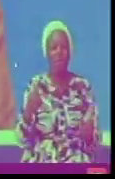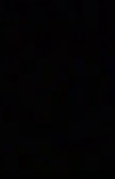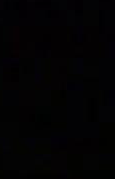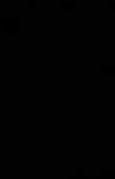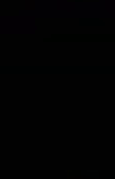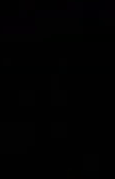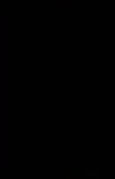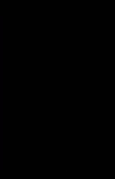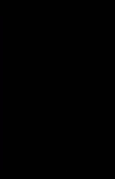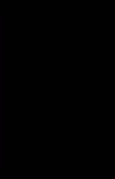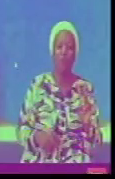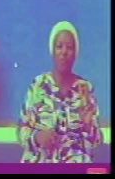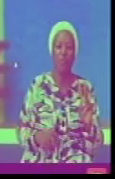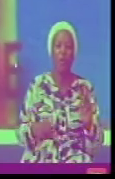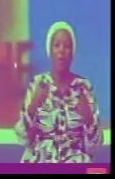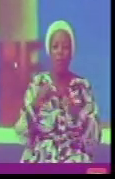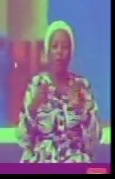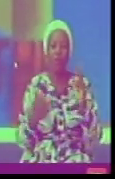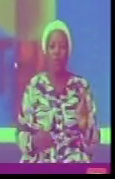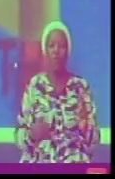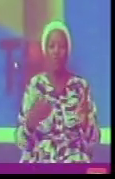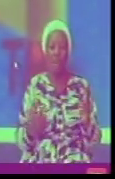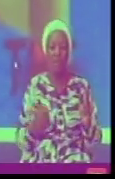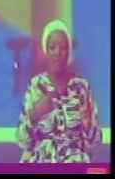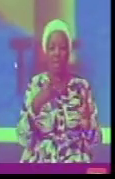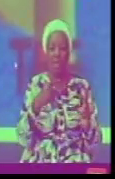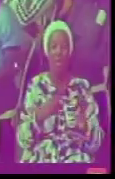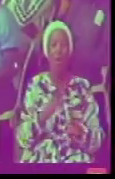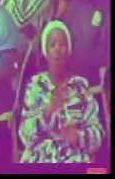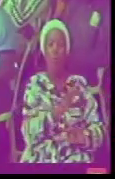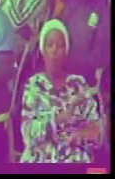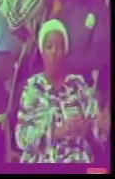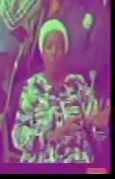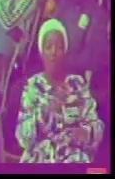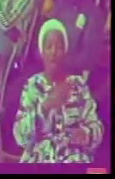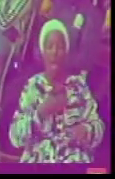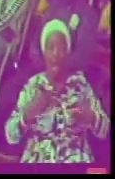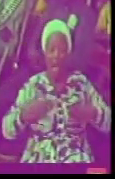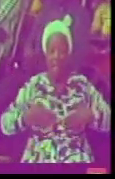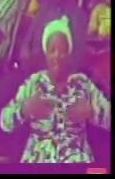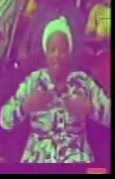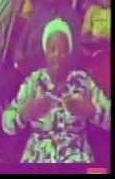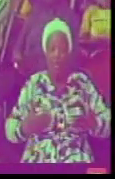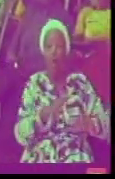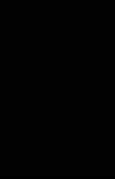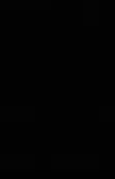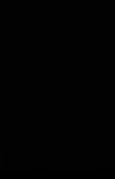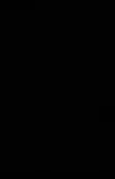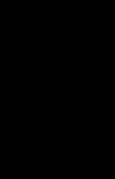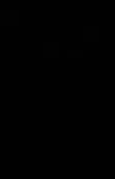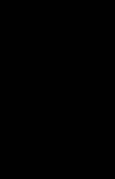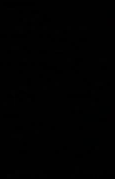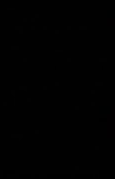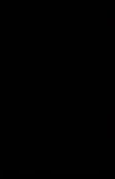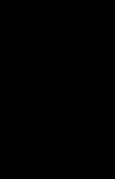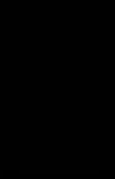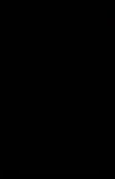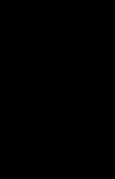two. Point number two says compassion and cure. Compassion and cure. Join those two